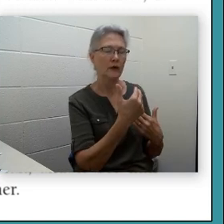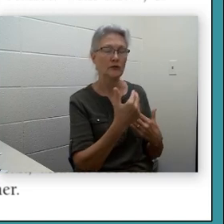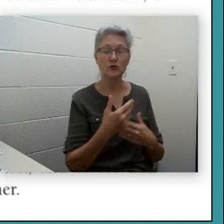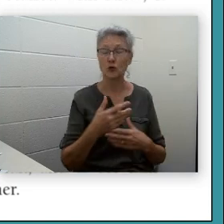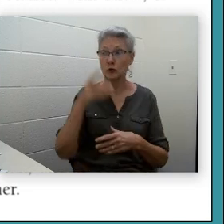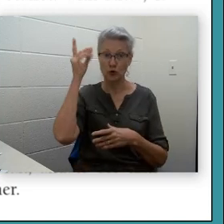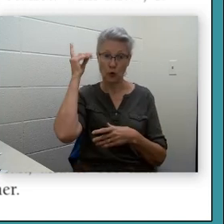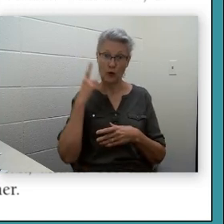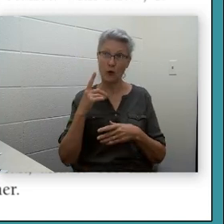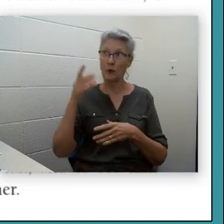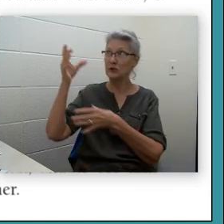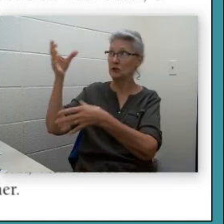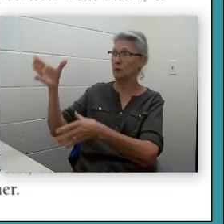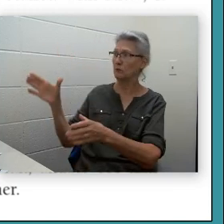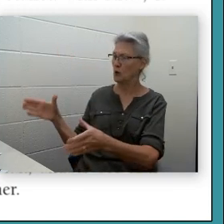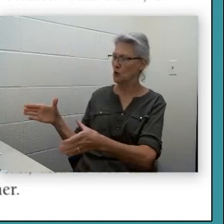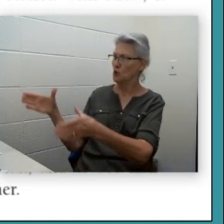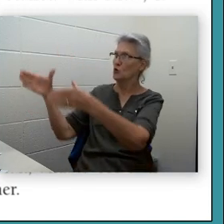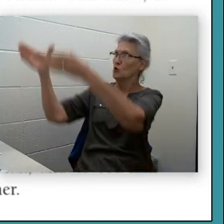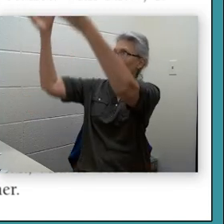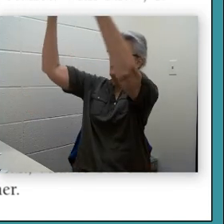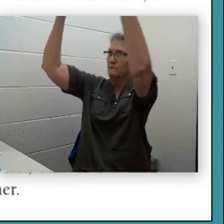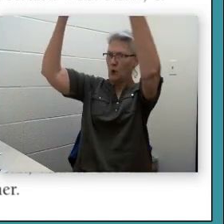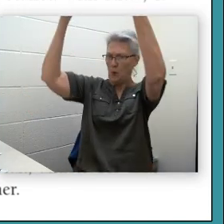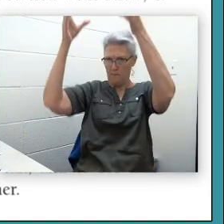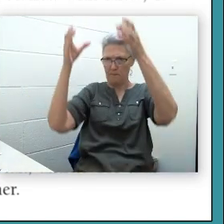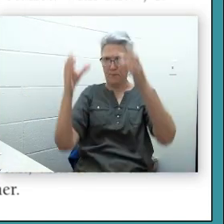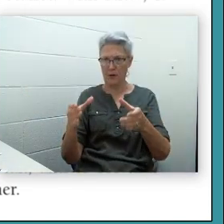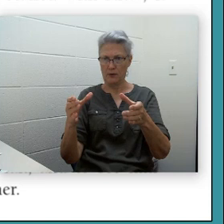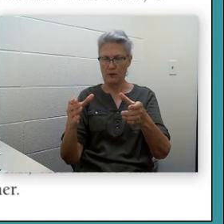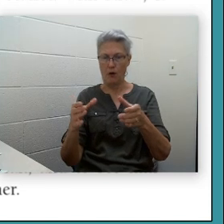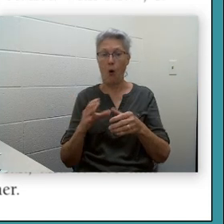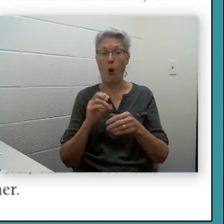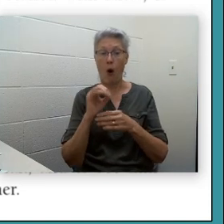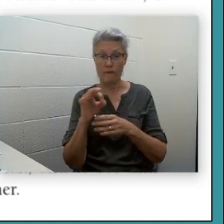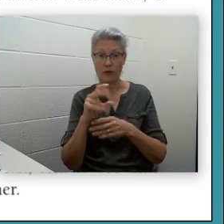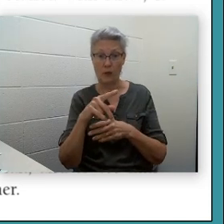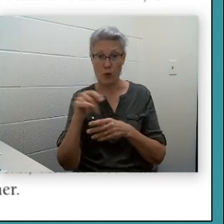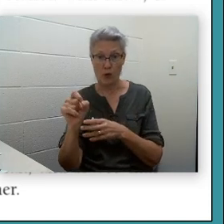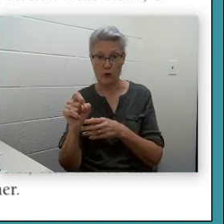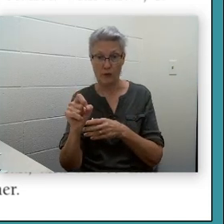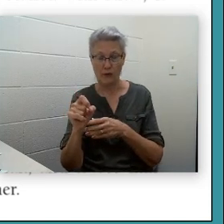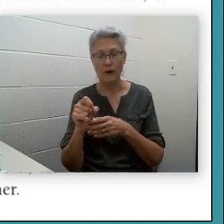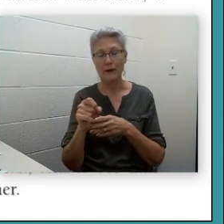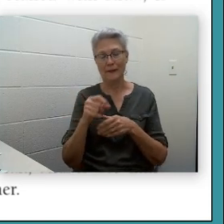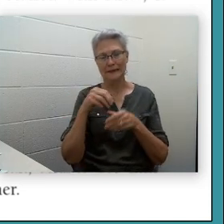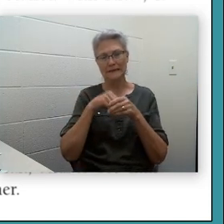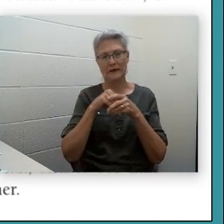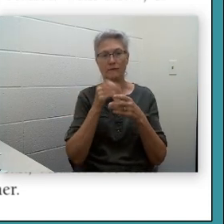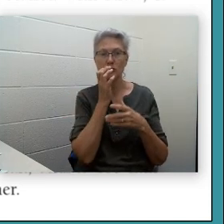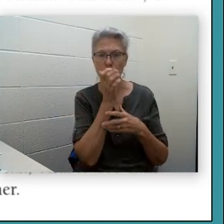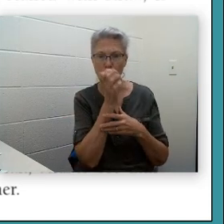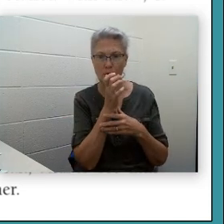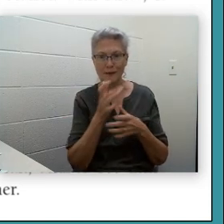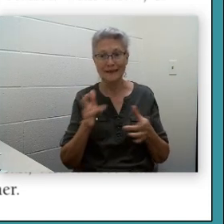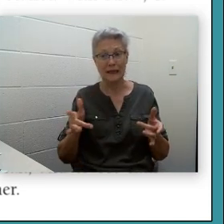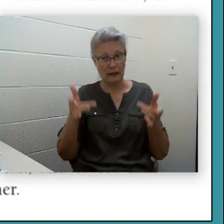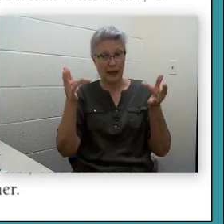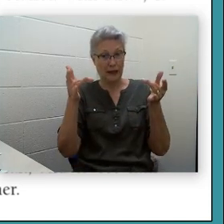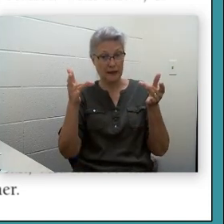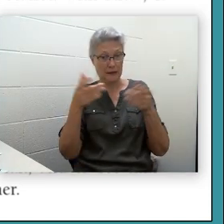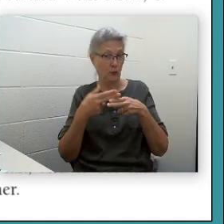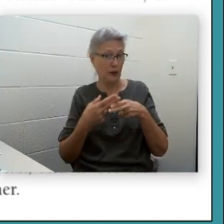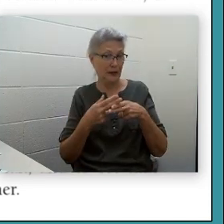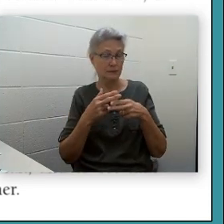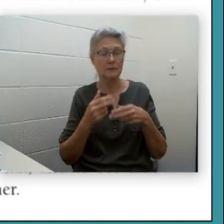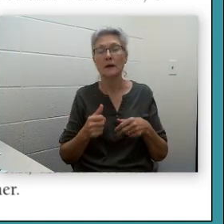and lifted the figure off the pole, for, being stuffed with straw, it was quite light. "Thank you very much," said the